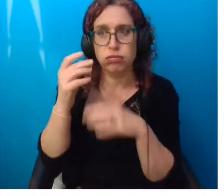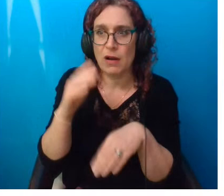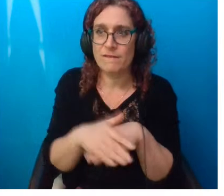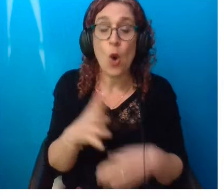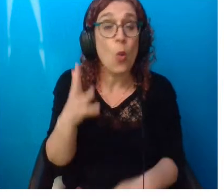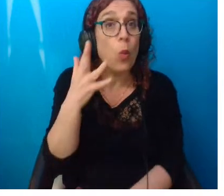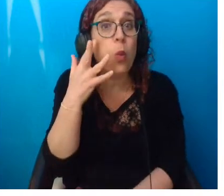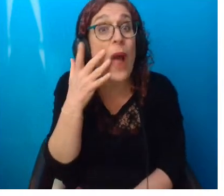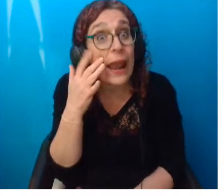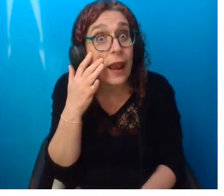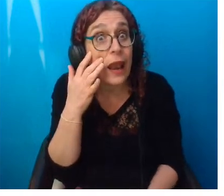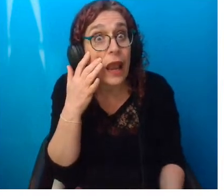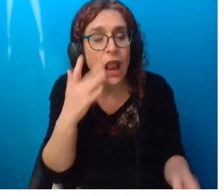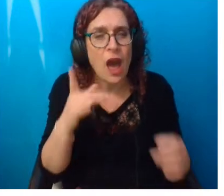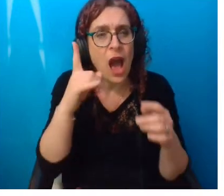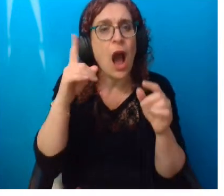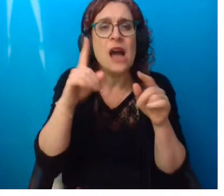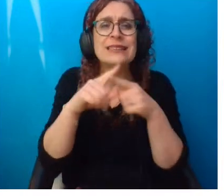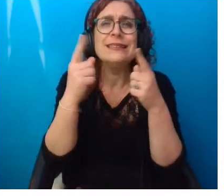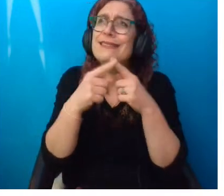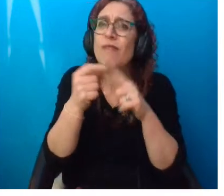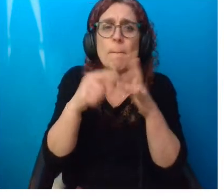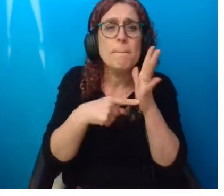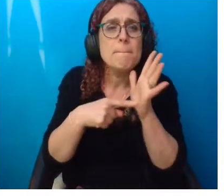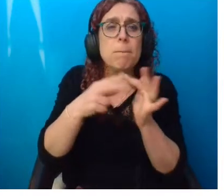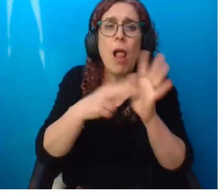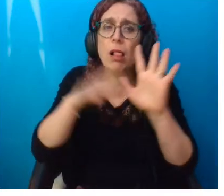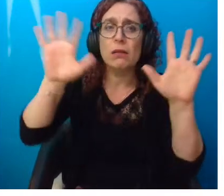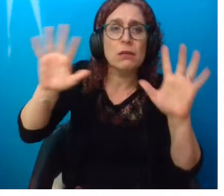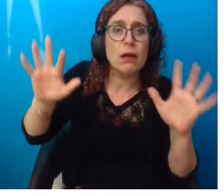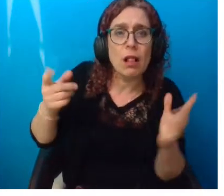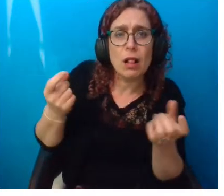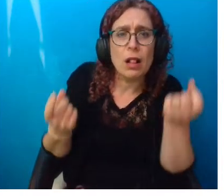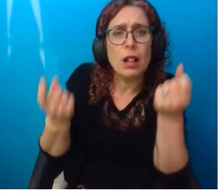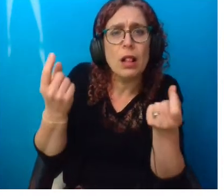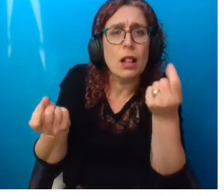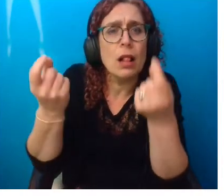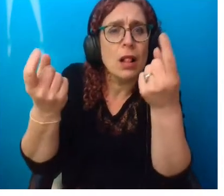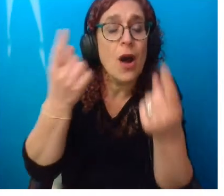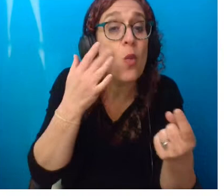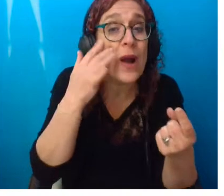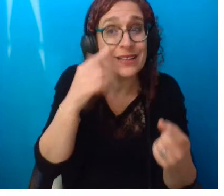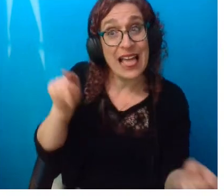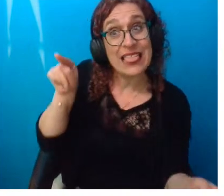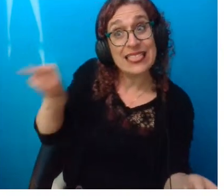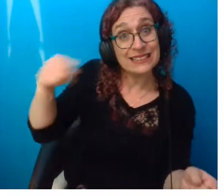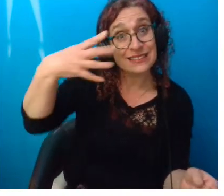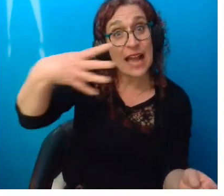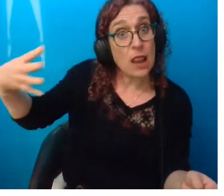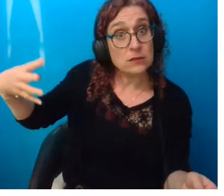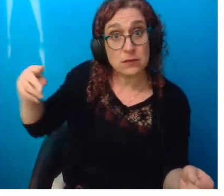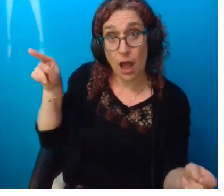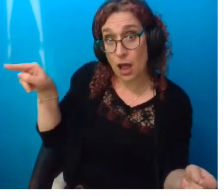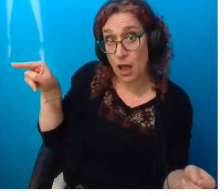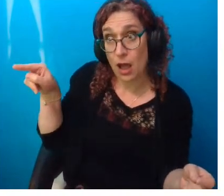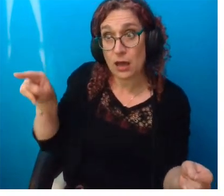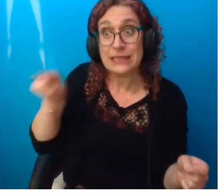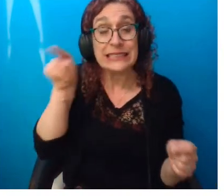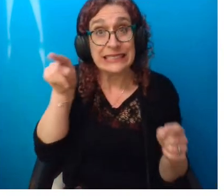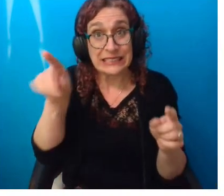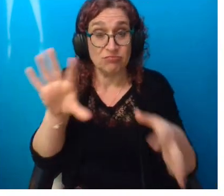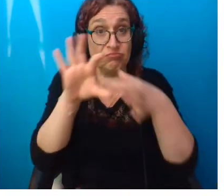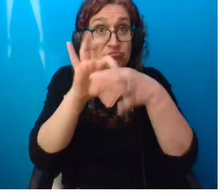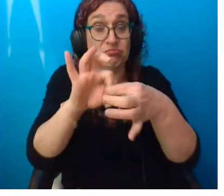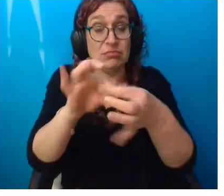different pollens typically occur in the UK. And this pollen calendar published by Asthma UK is very